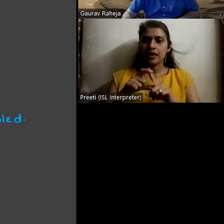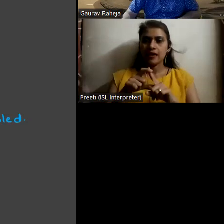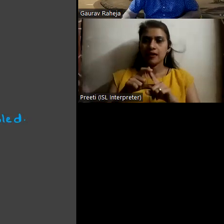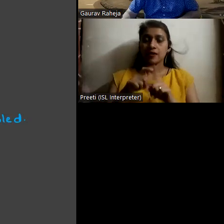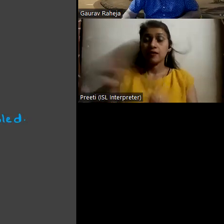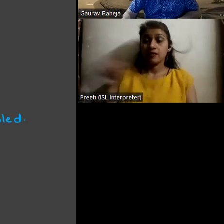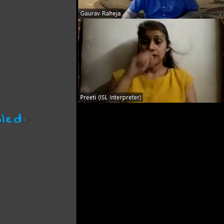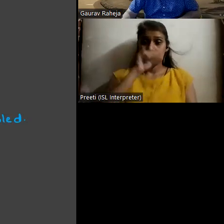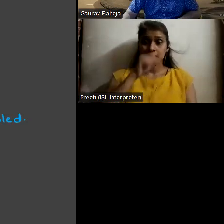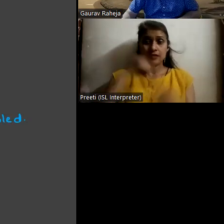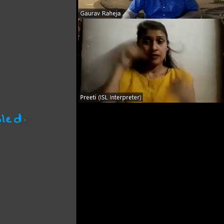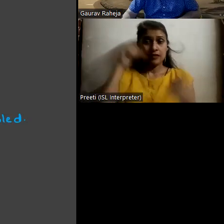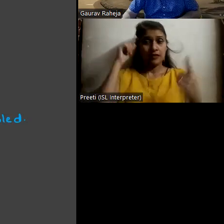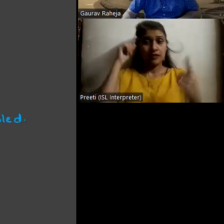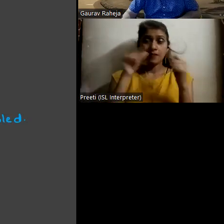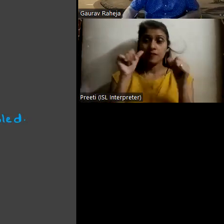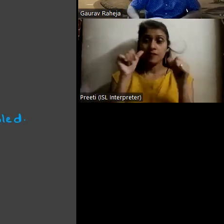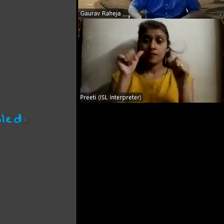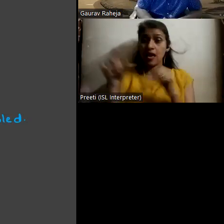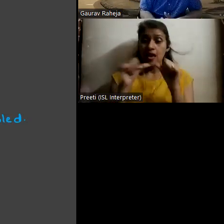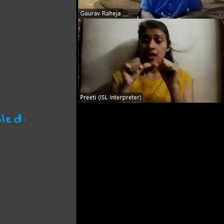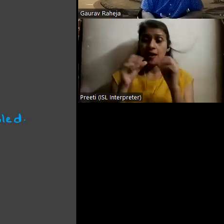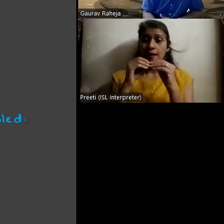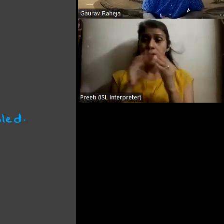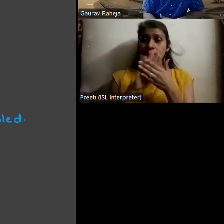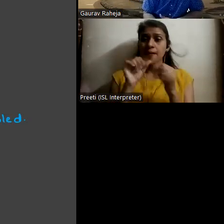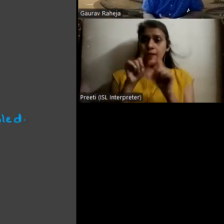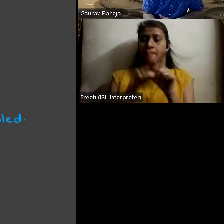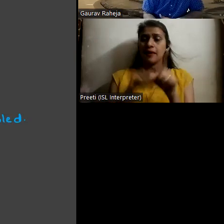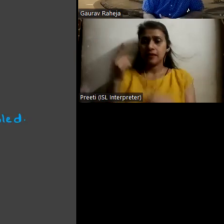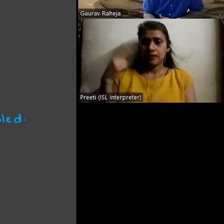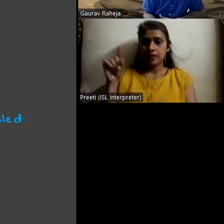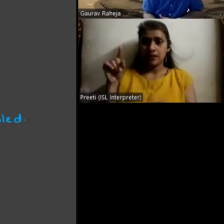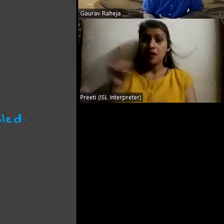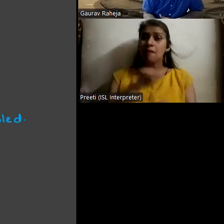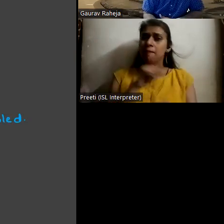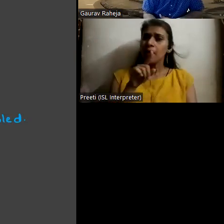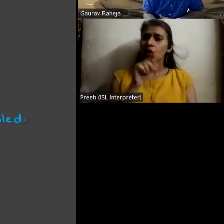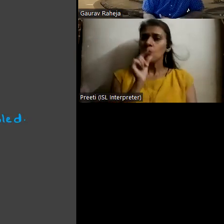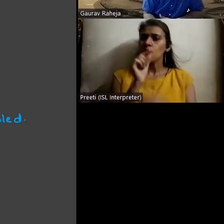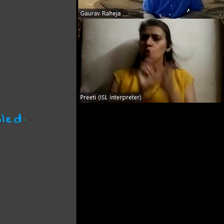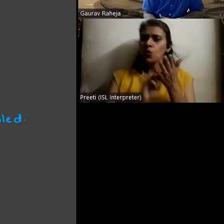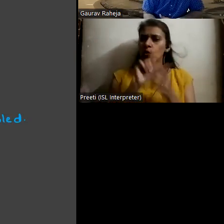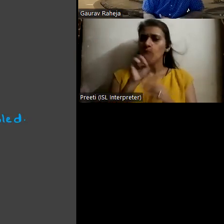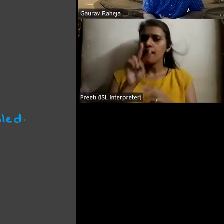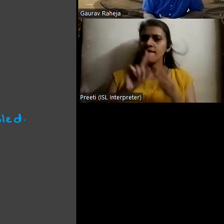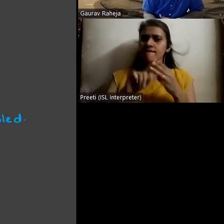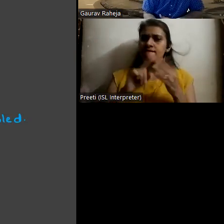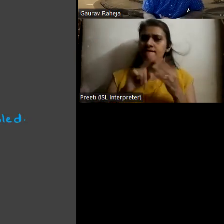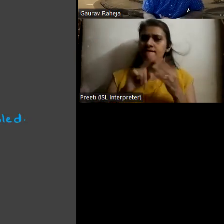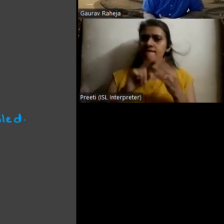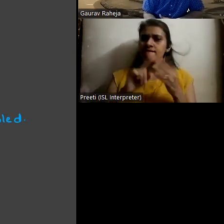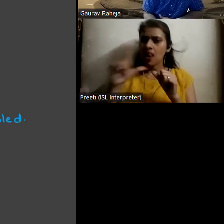with Abhay, but Hmm. add something. Universal design provide all